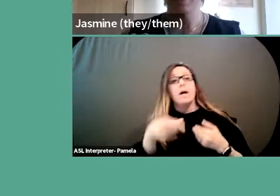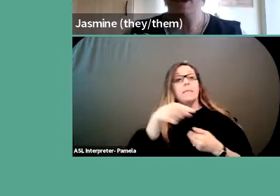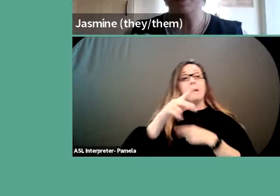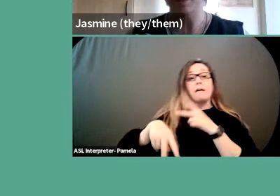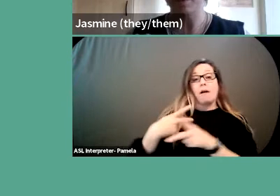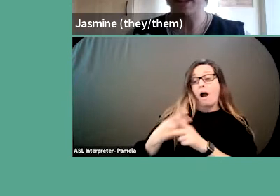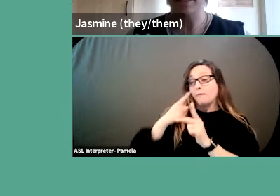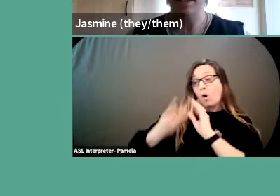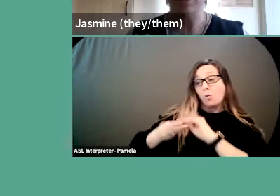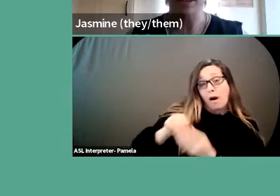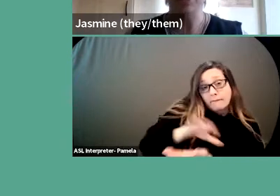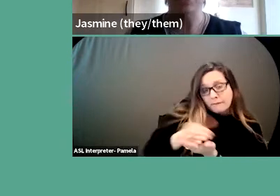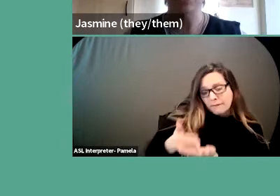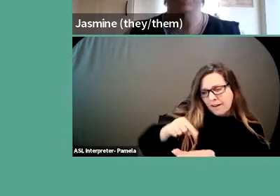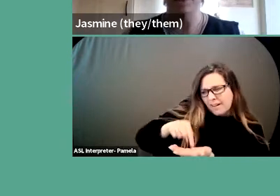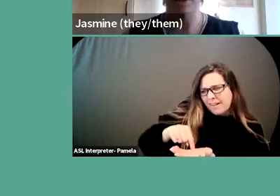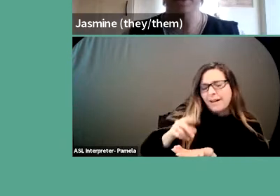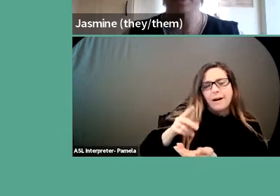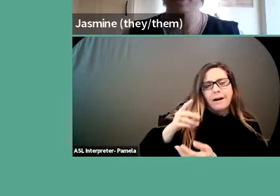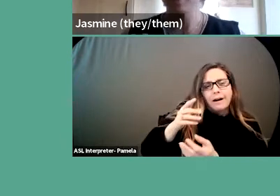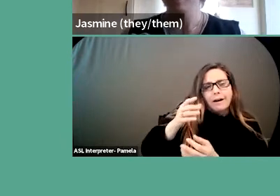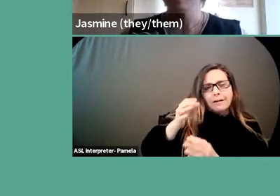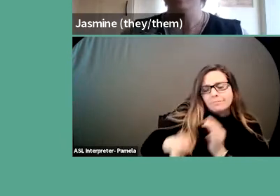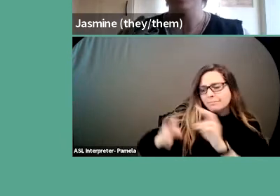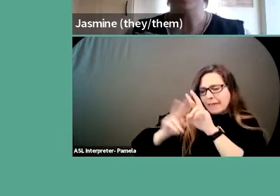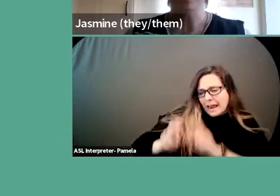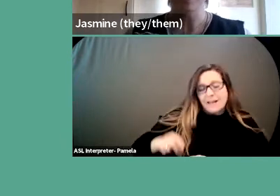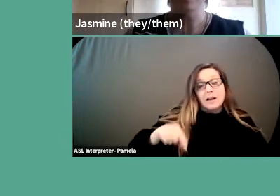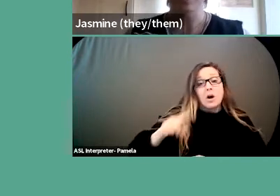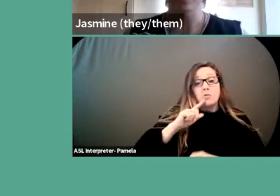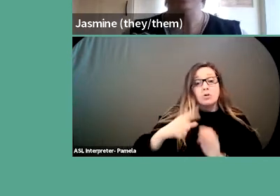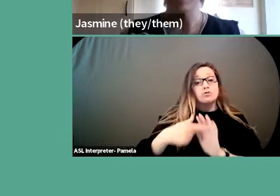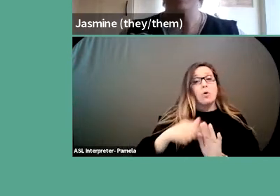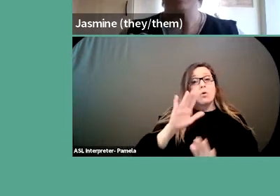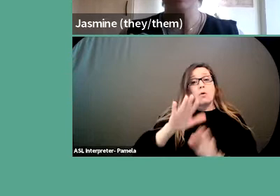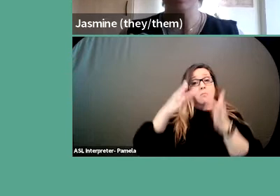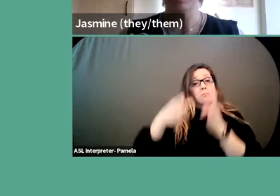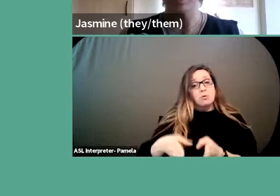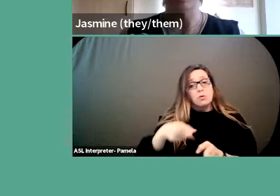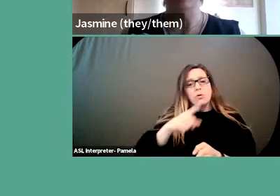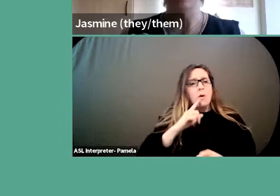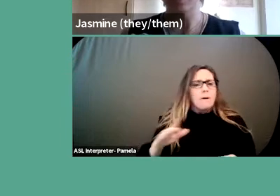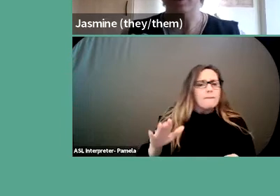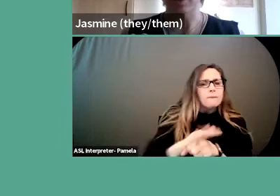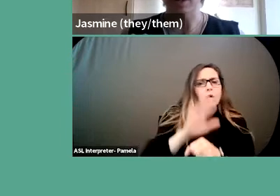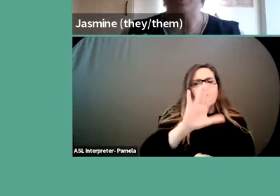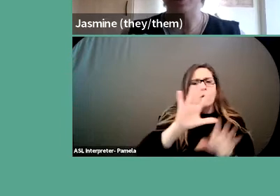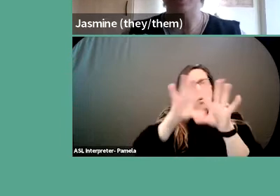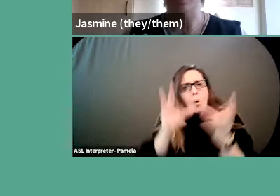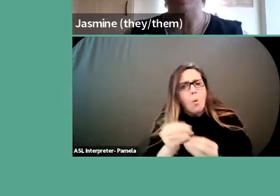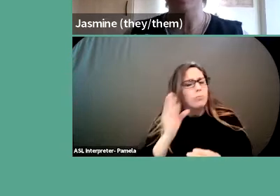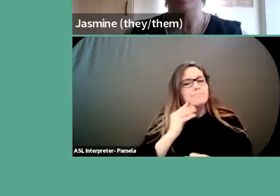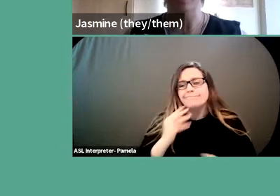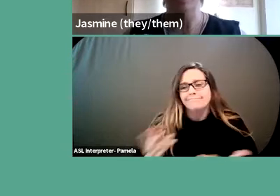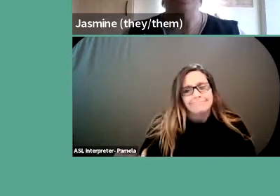often fail to capture the complexity of an individual's experience. So qualitative research may be better suited to answer a question like